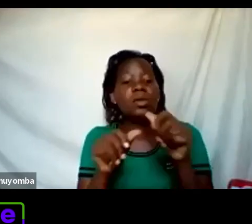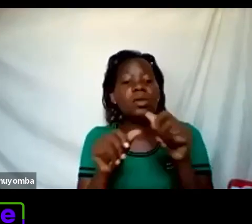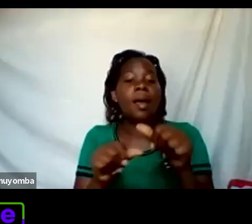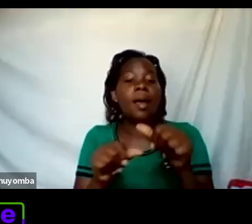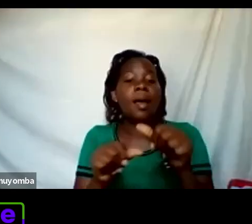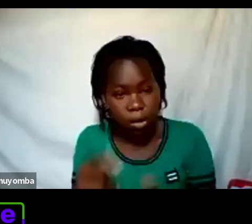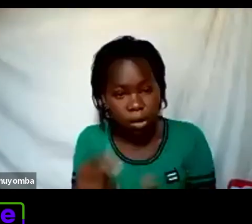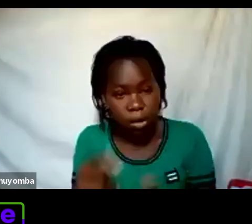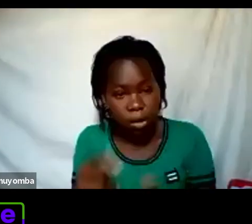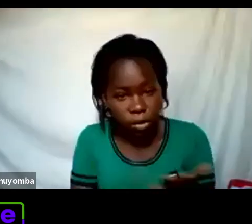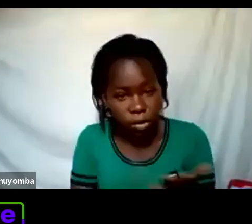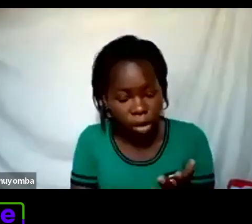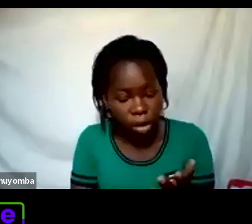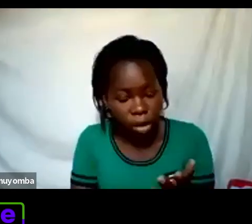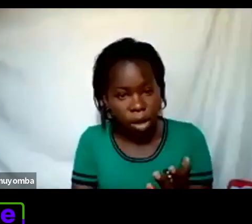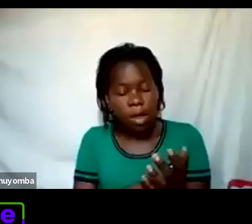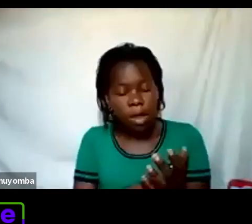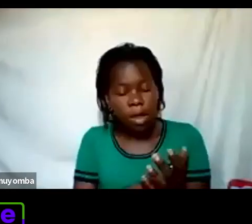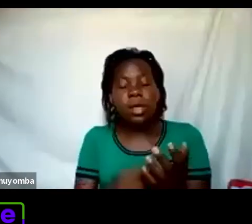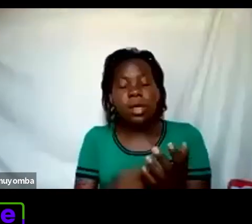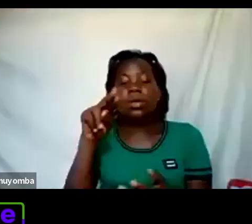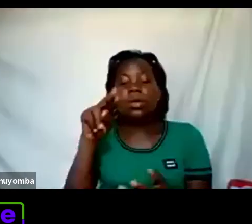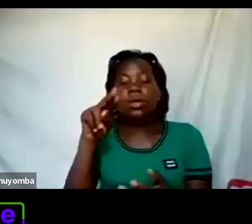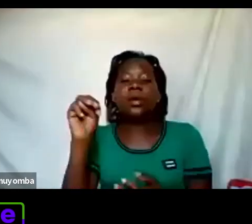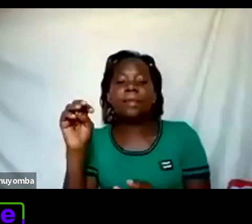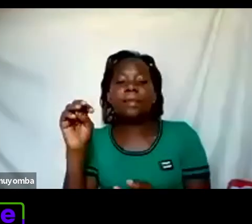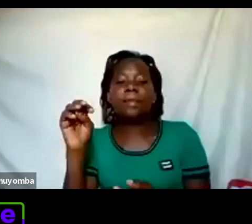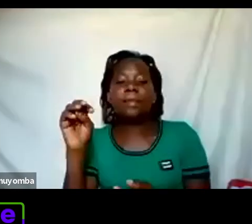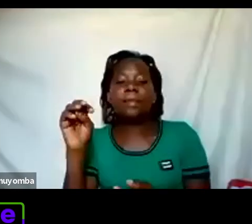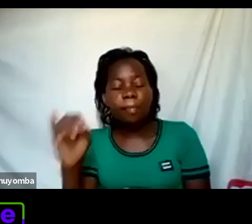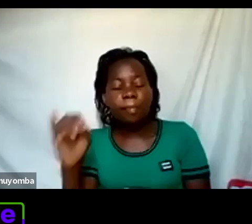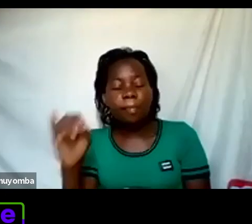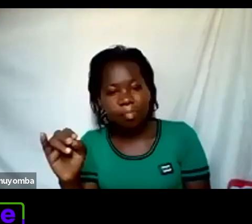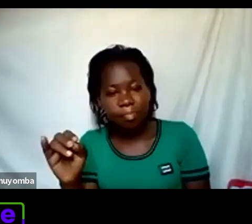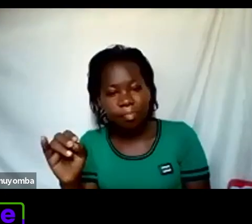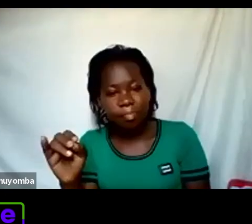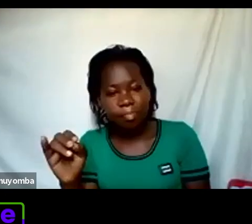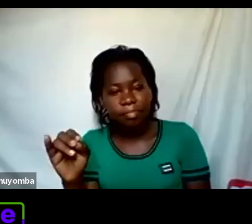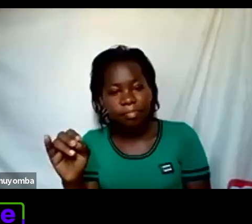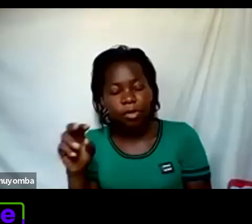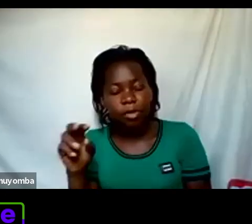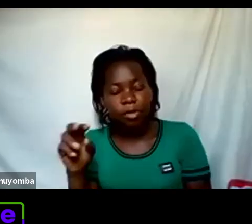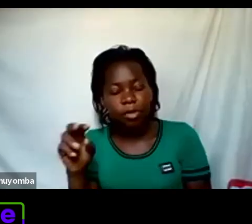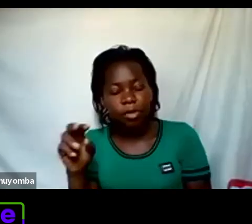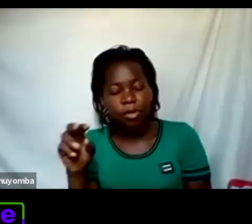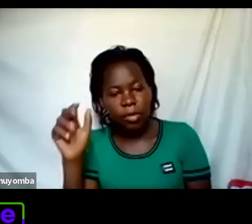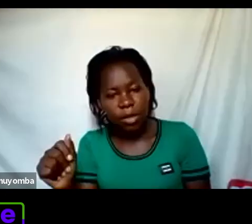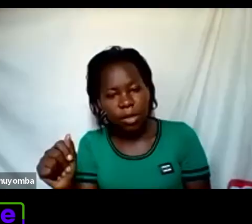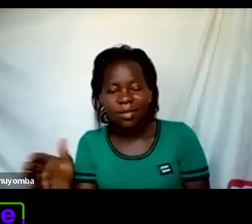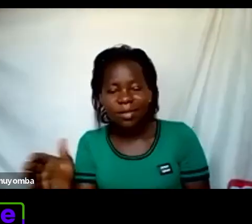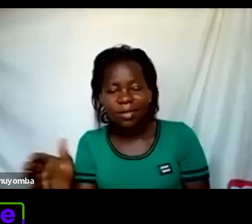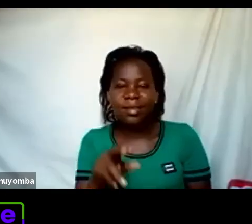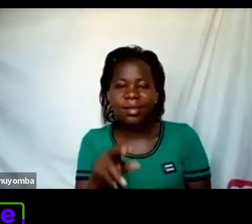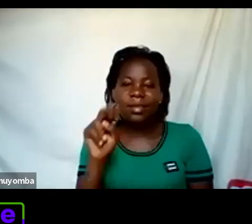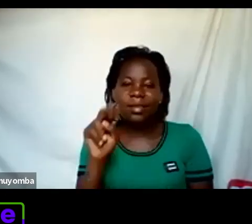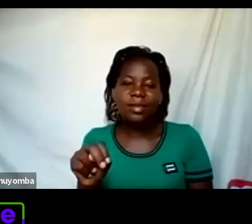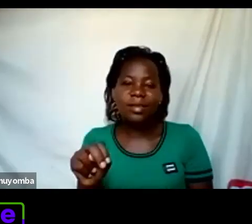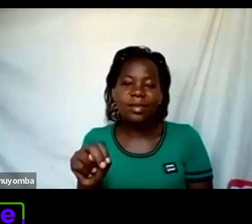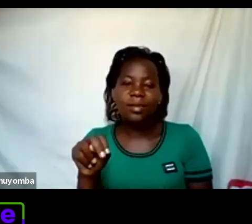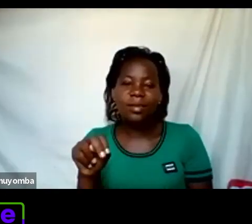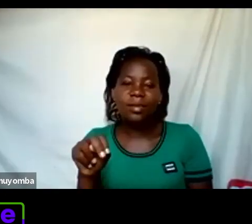Uganda Manufacturers Association, Registration Services Bureau, National Bureau of Statistics, and so on and so forth. So enough of the